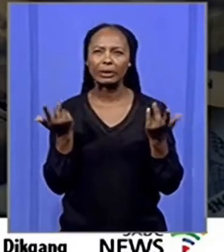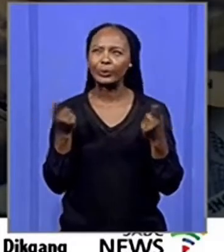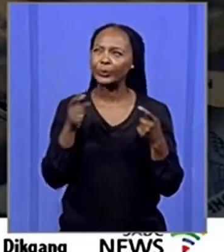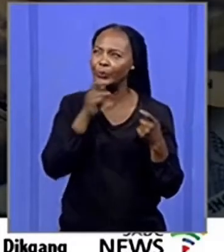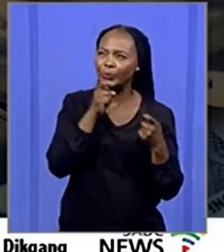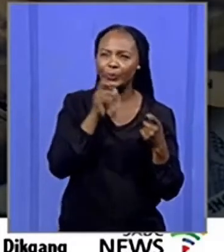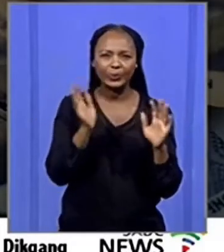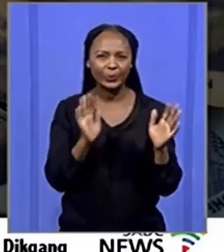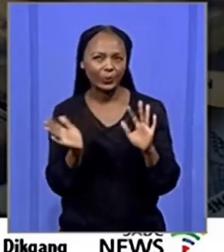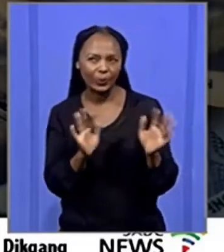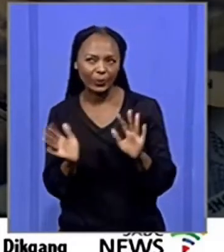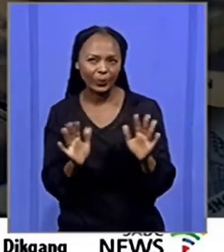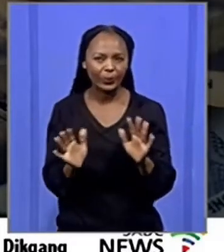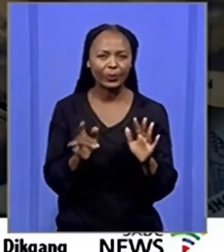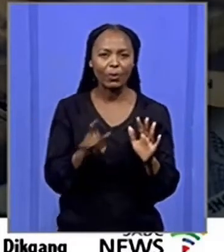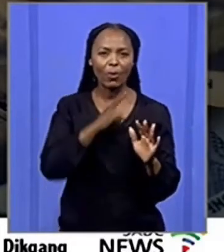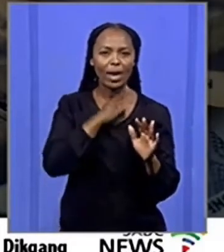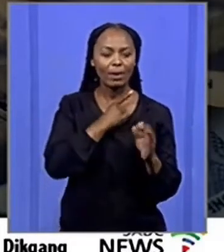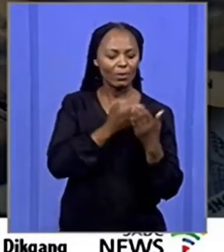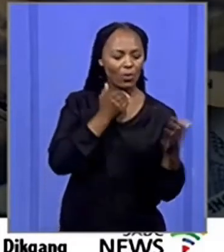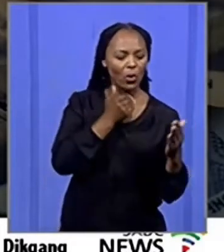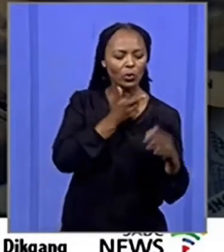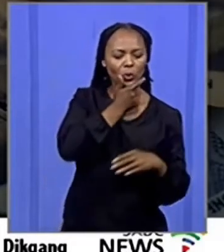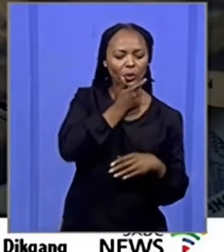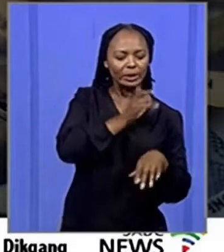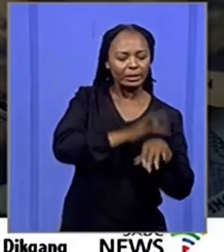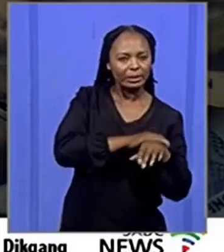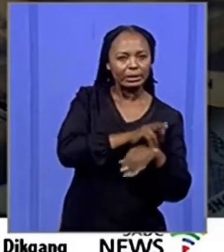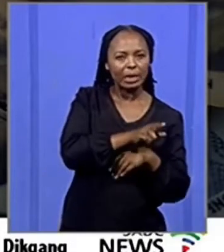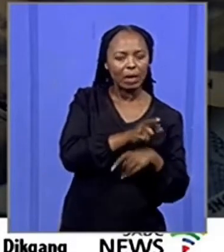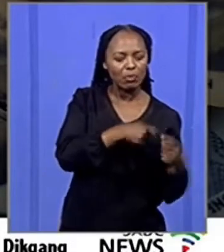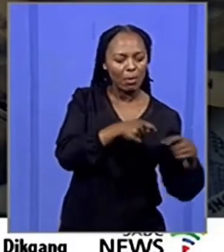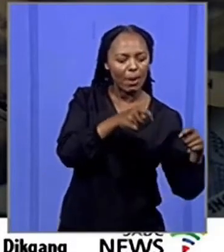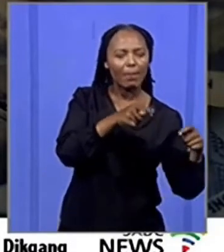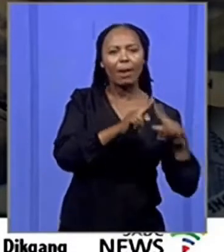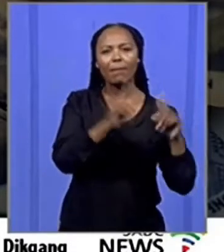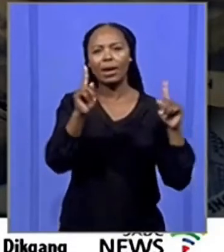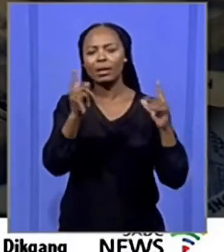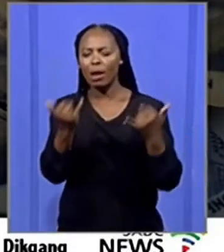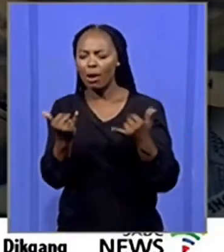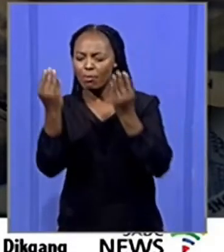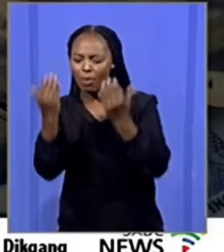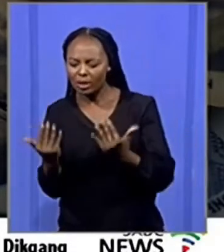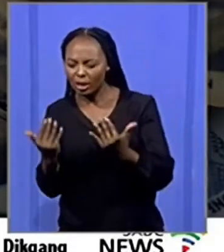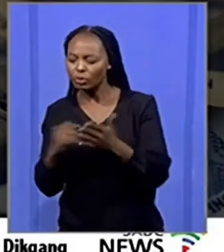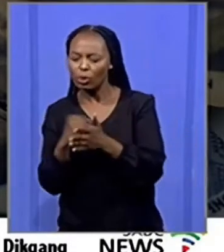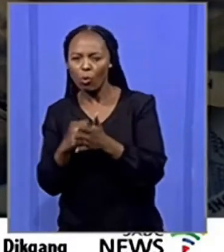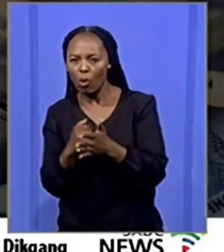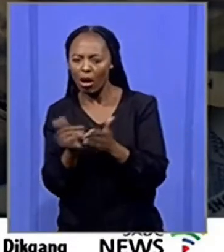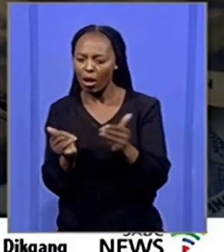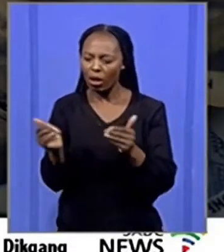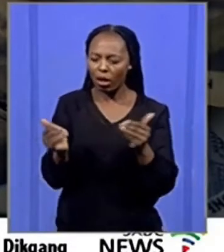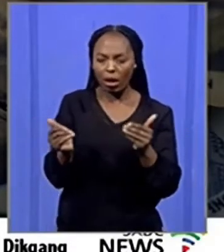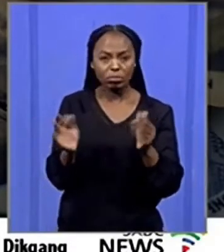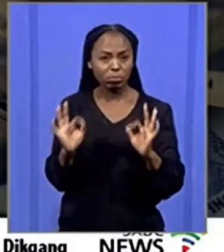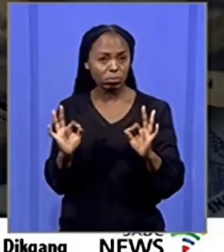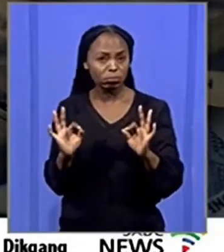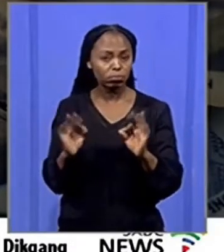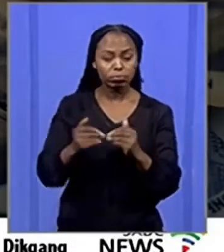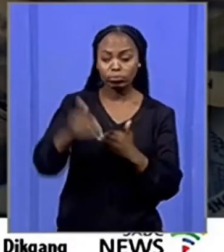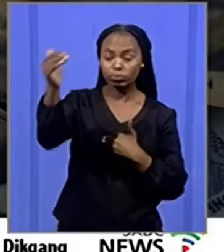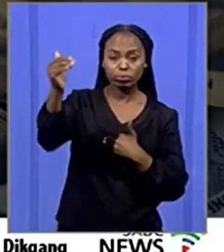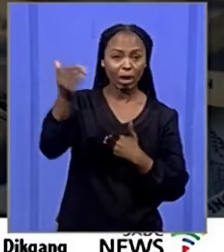nako ya December gore na o sana le budgete e ntle ya gore o ka kgona go tshwara kgwedi ya